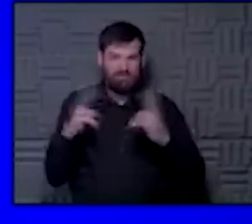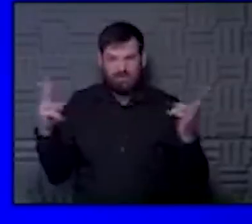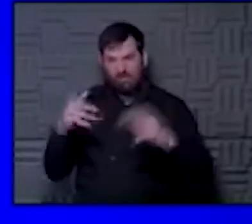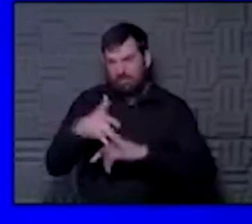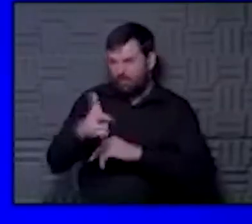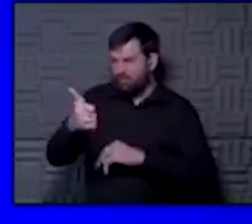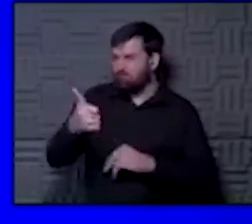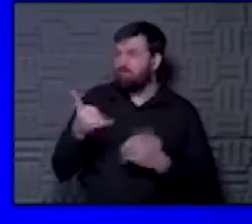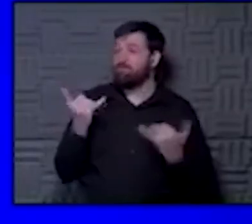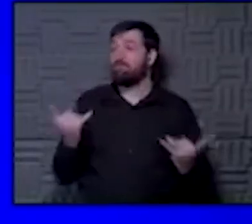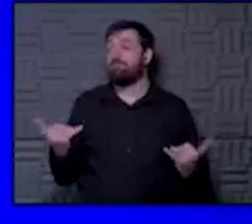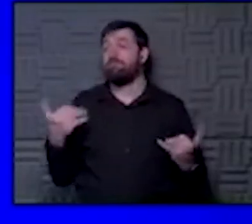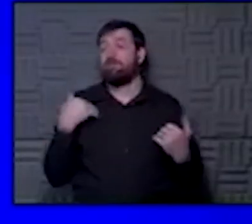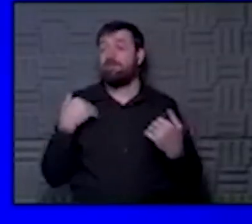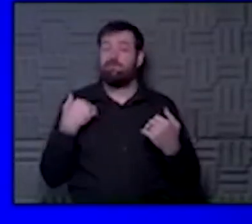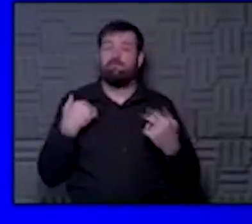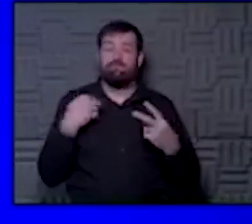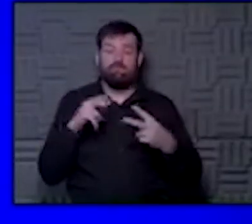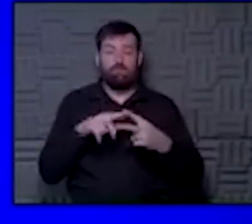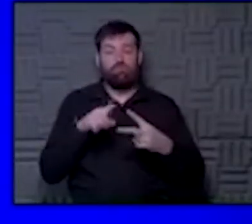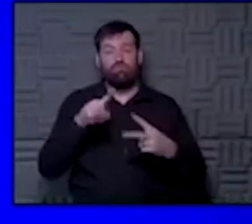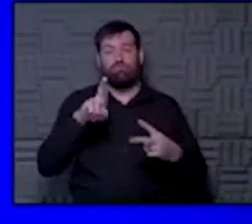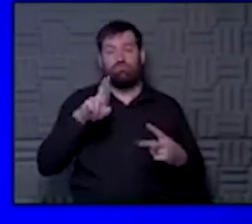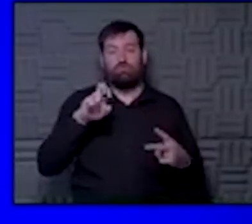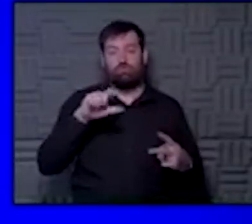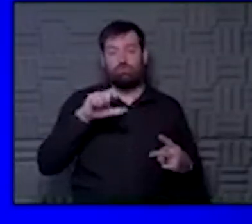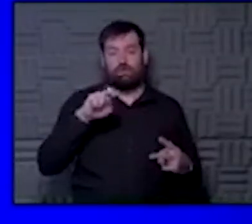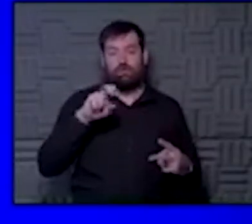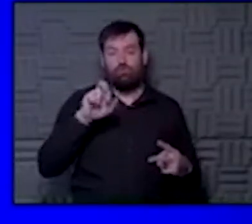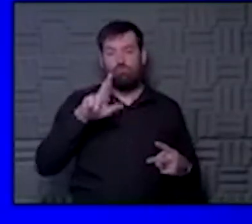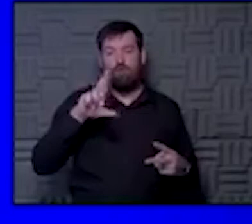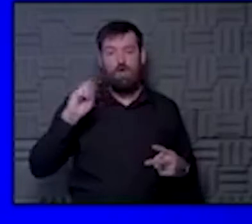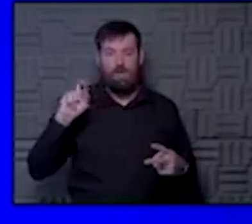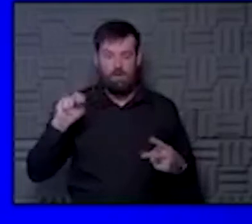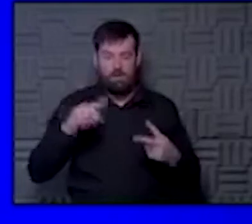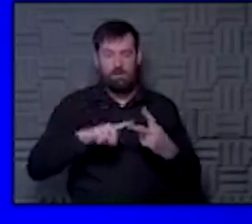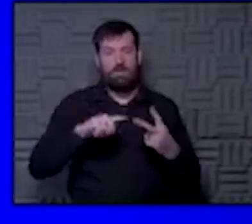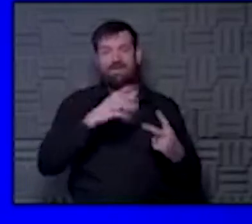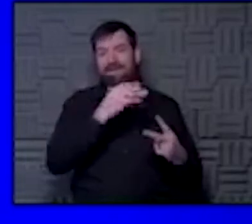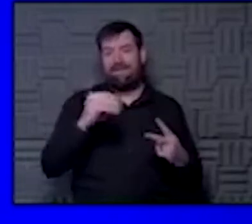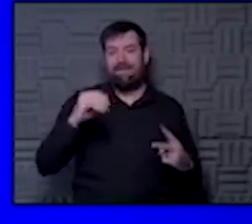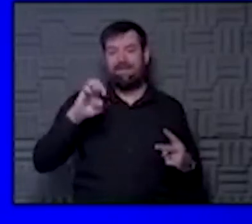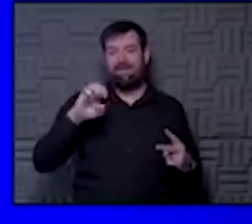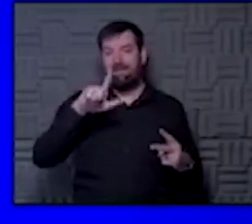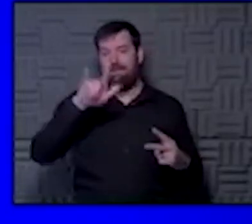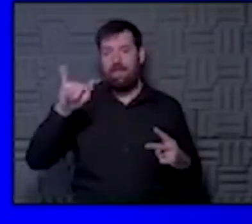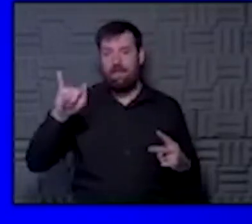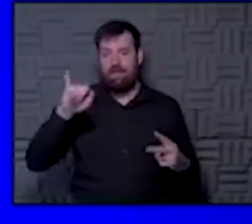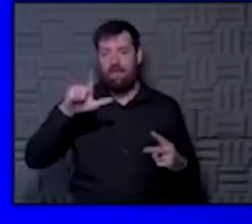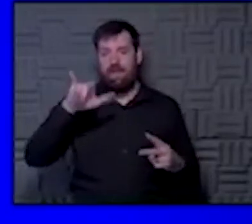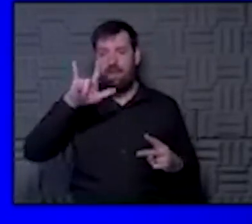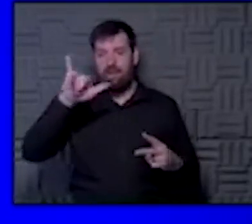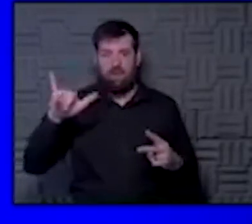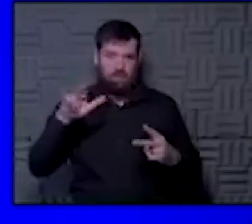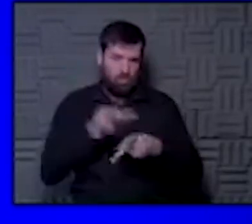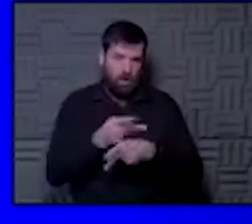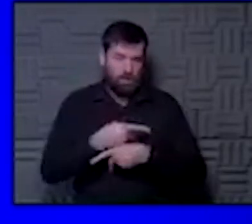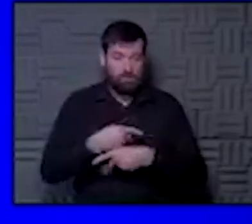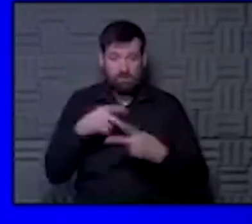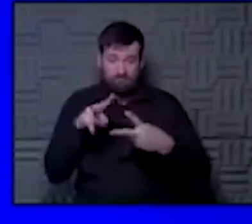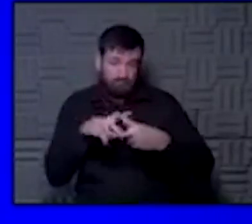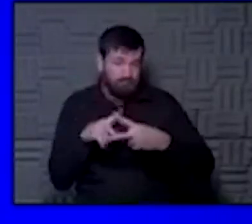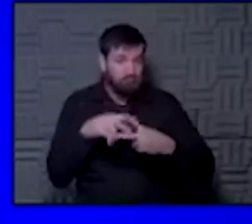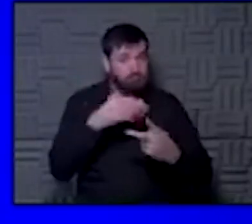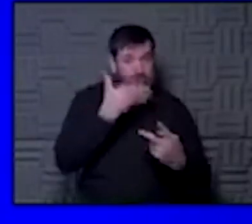and we now have 2. We have the Regeneron product and the Eli Lilly product, so that helps with our supply as well. There is nothing that says one is